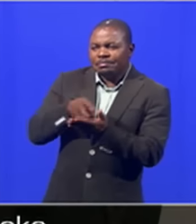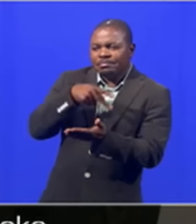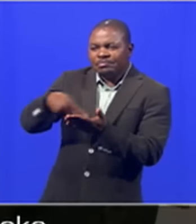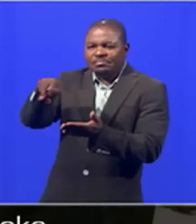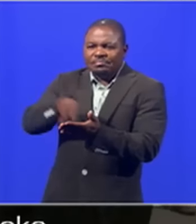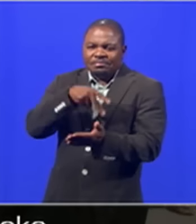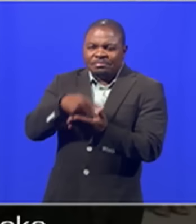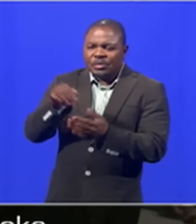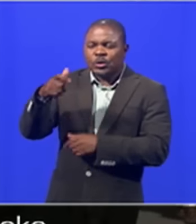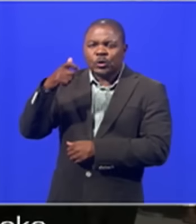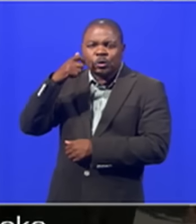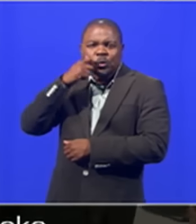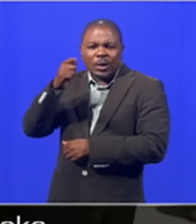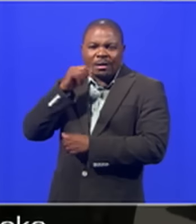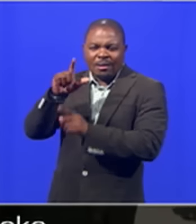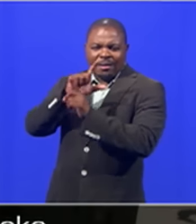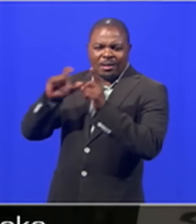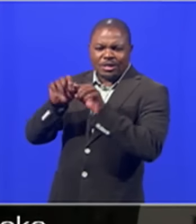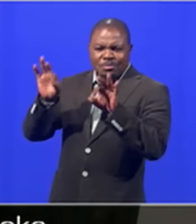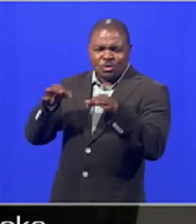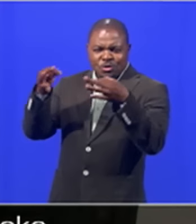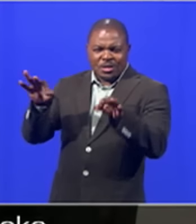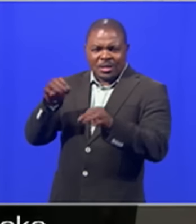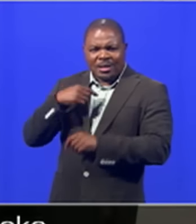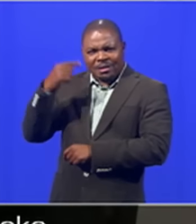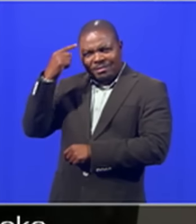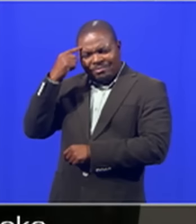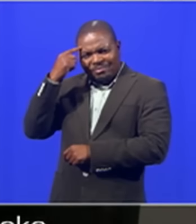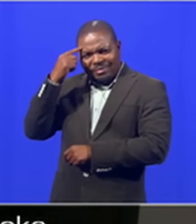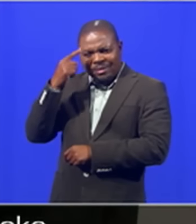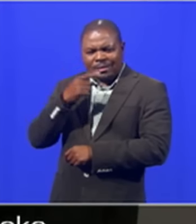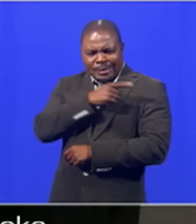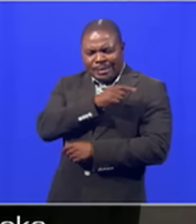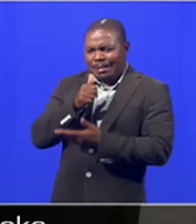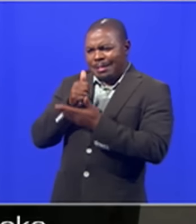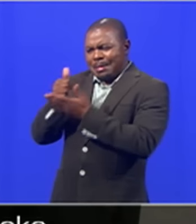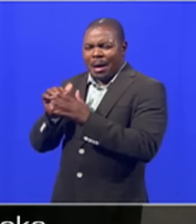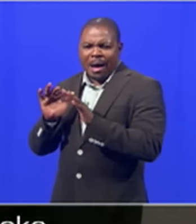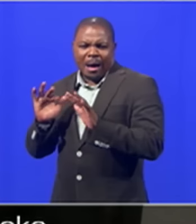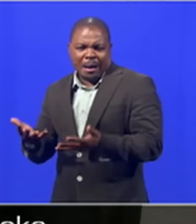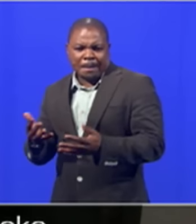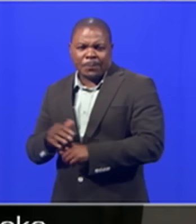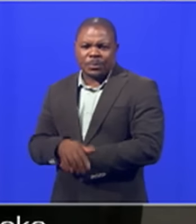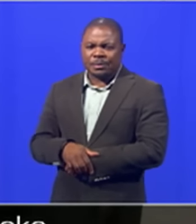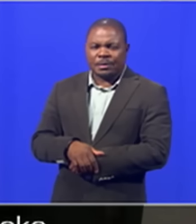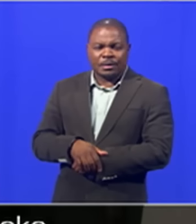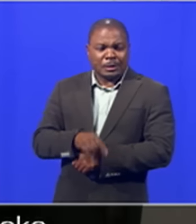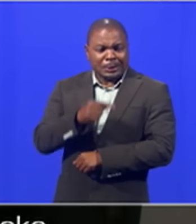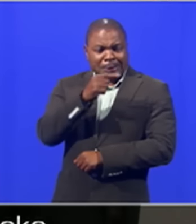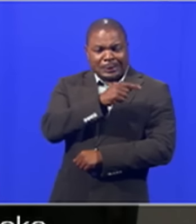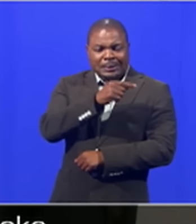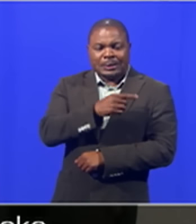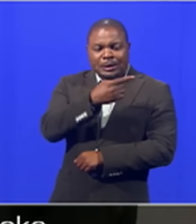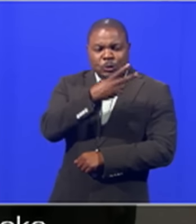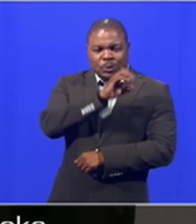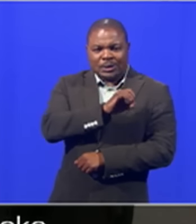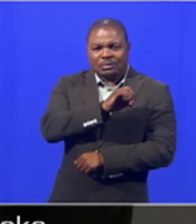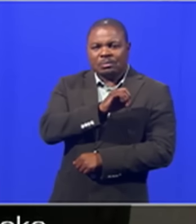Setswana le solofela gore lokala lwa ungwela eng kgotsa lo solofela gore ke eng se lo